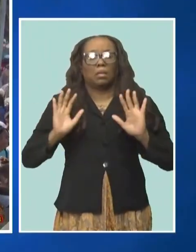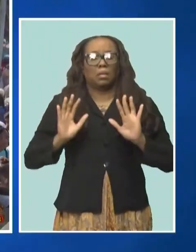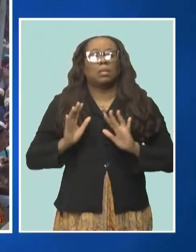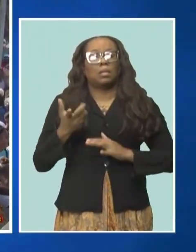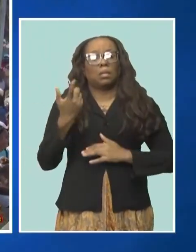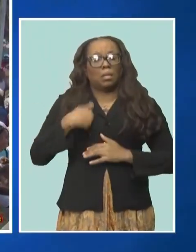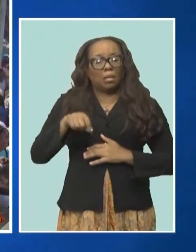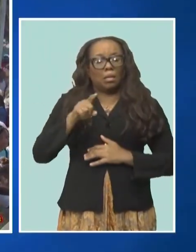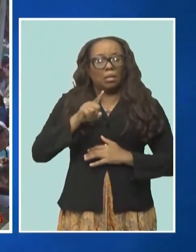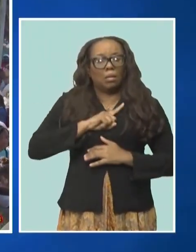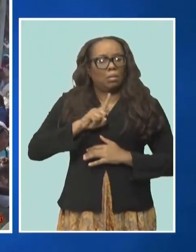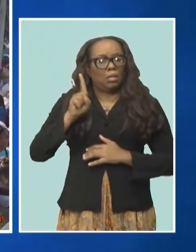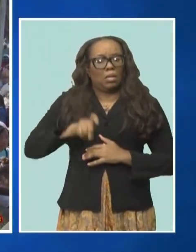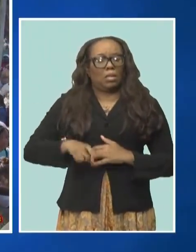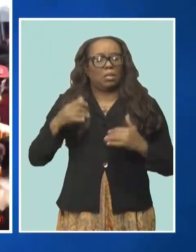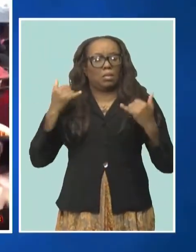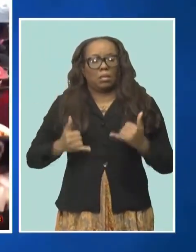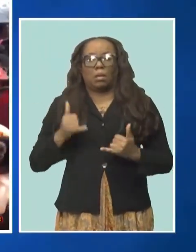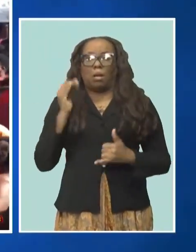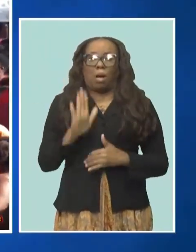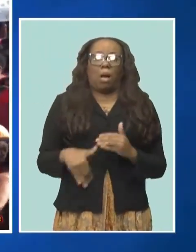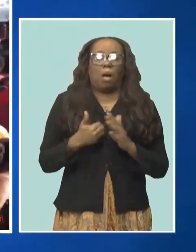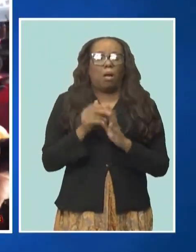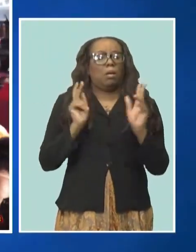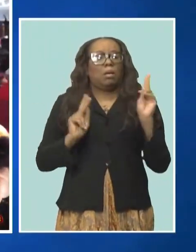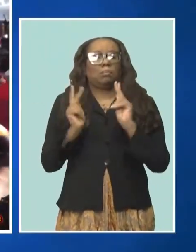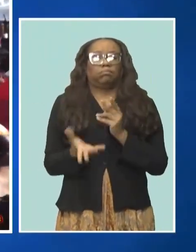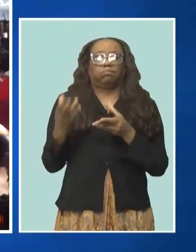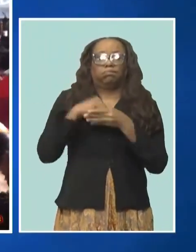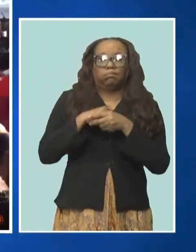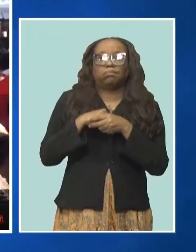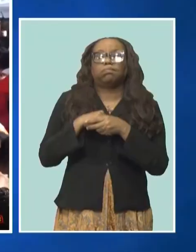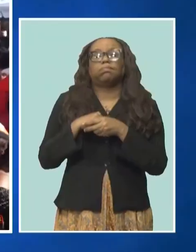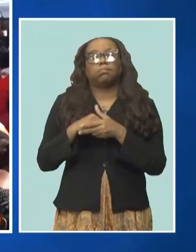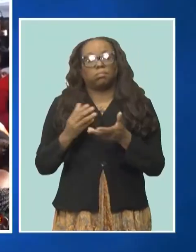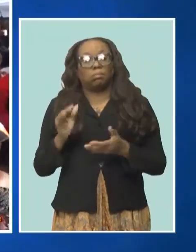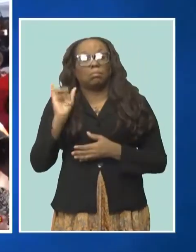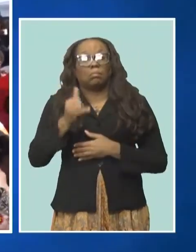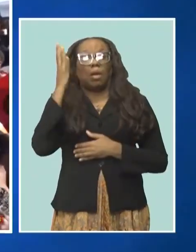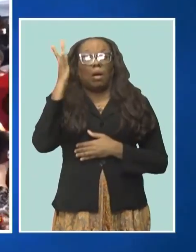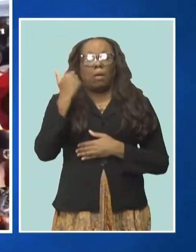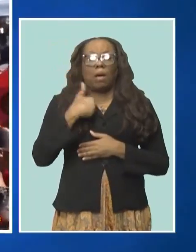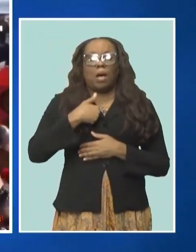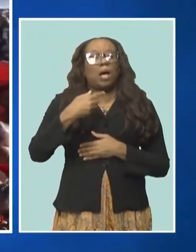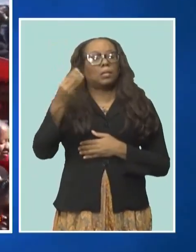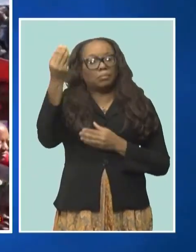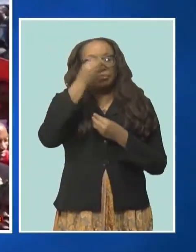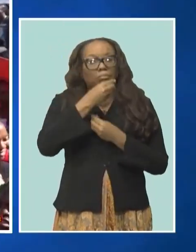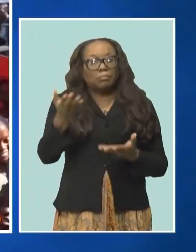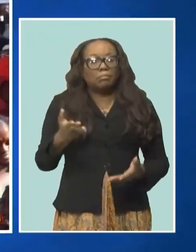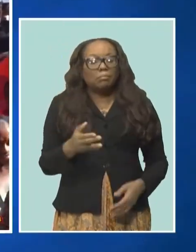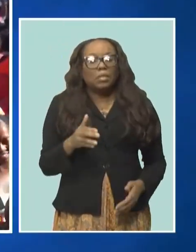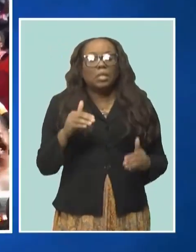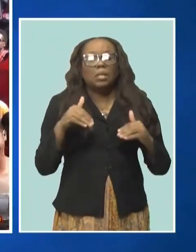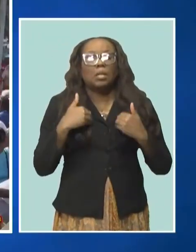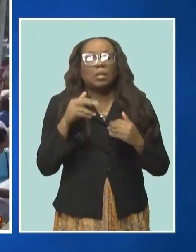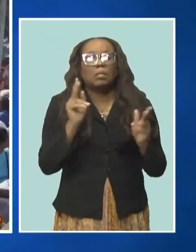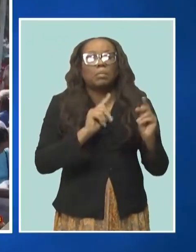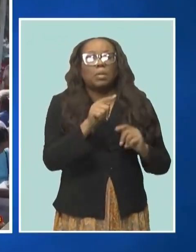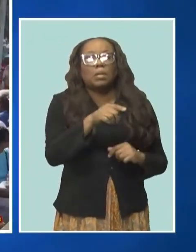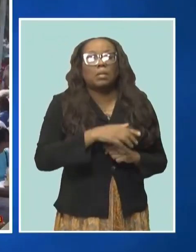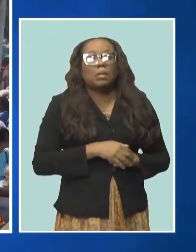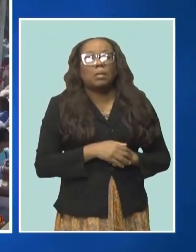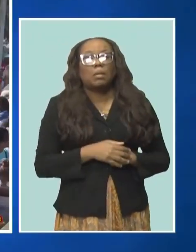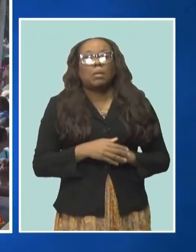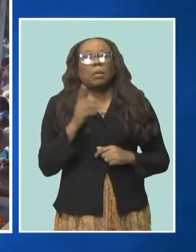where we need everybody to play their part. That is why I tell you all the time, youngsters, many hands do